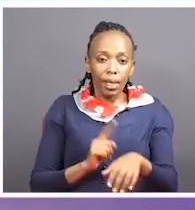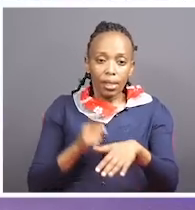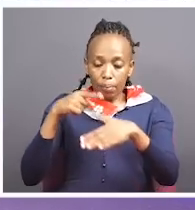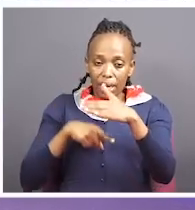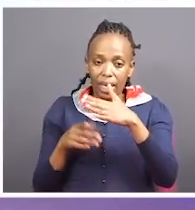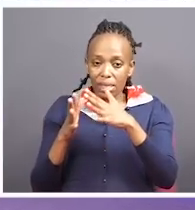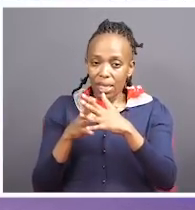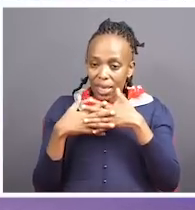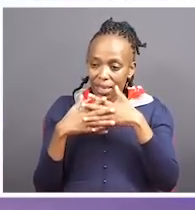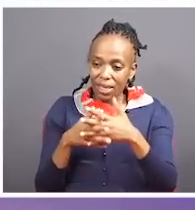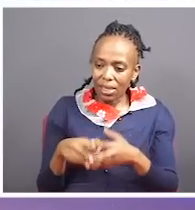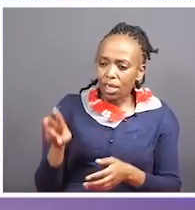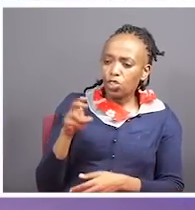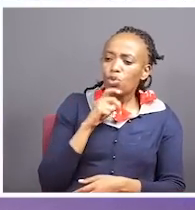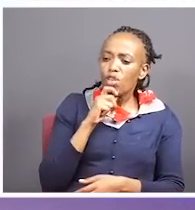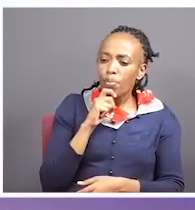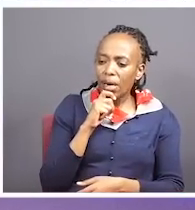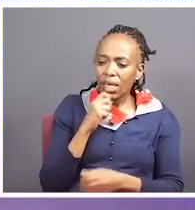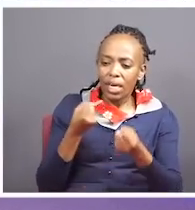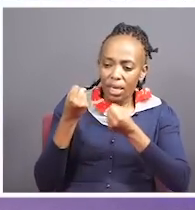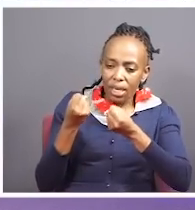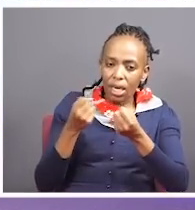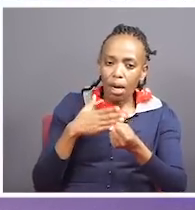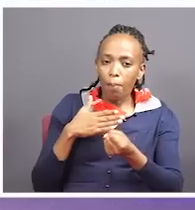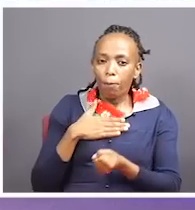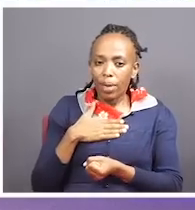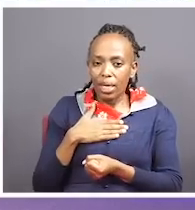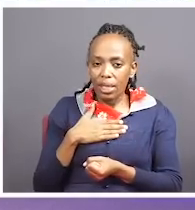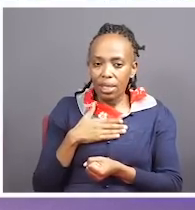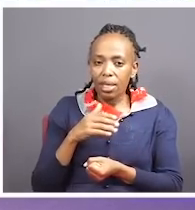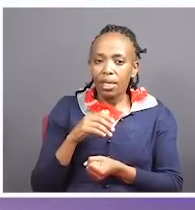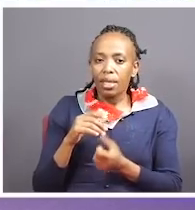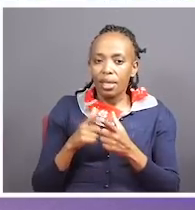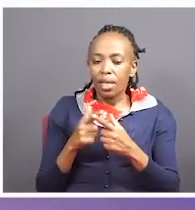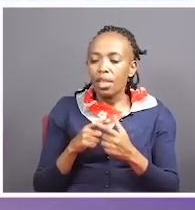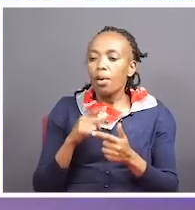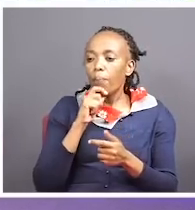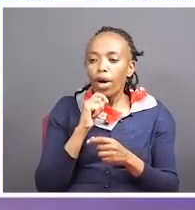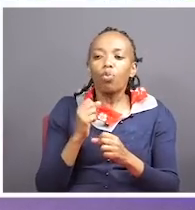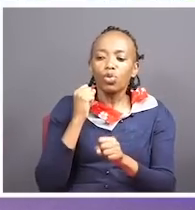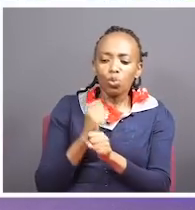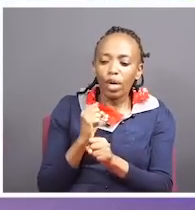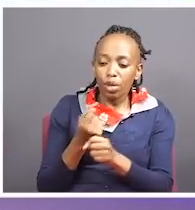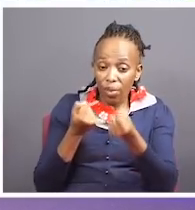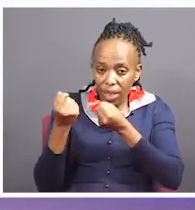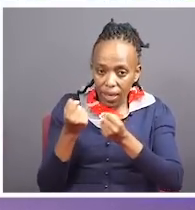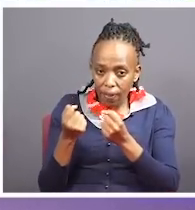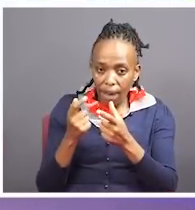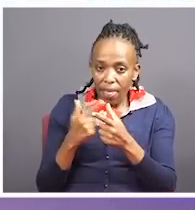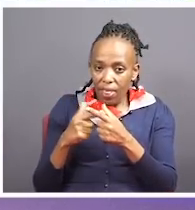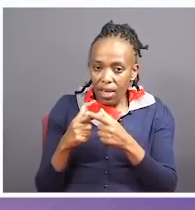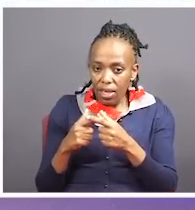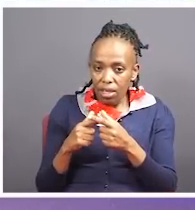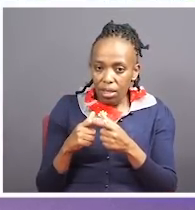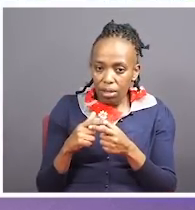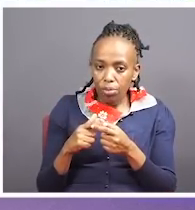And when I entered the gate, I saw this man, I saw my car, and this guy was apparently still working on it. So